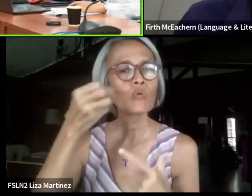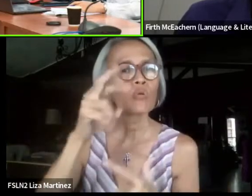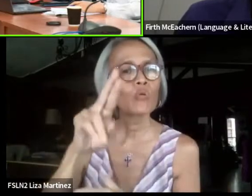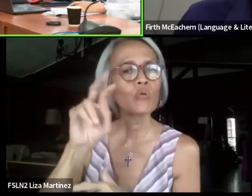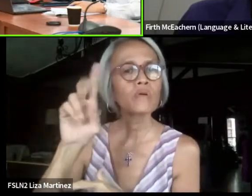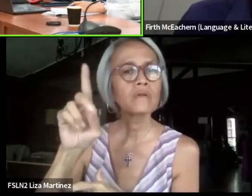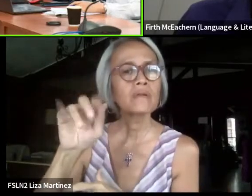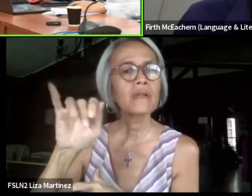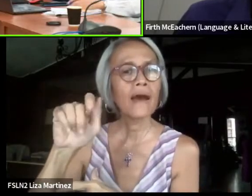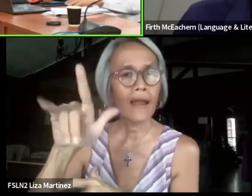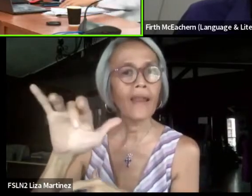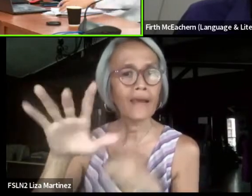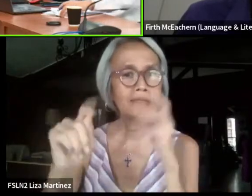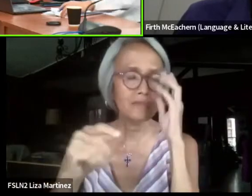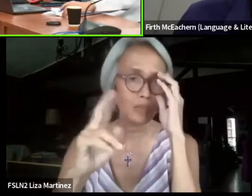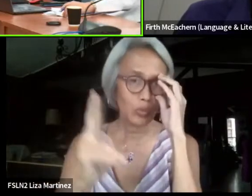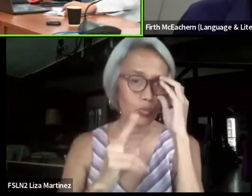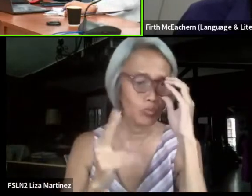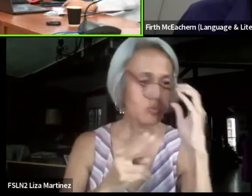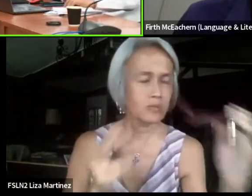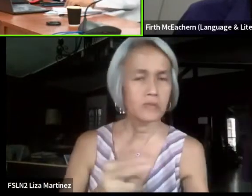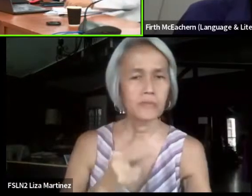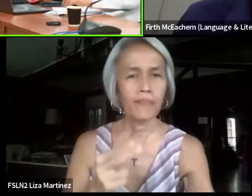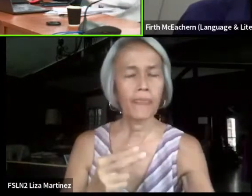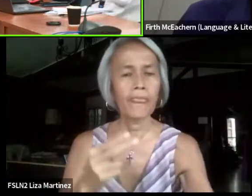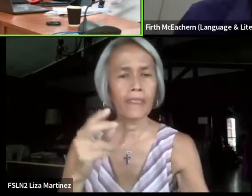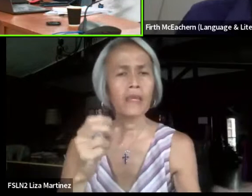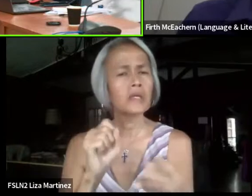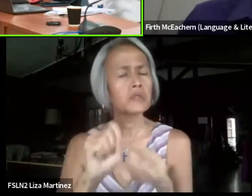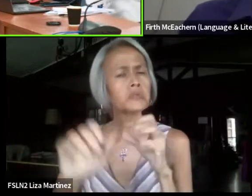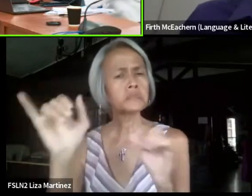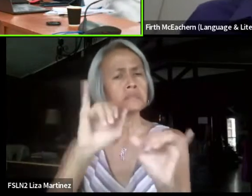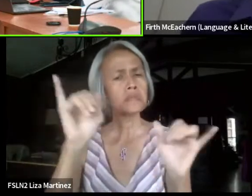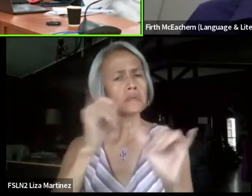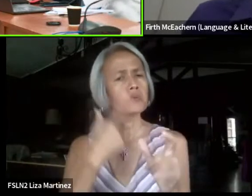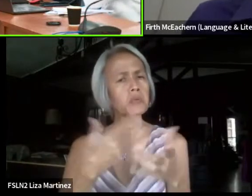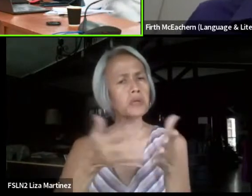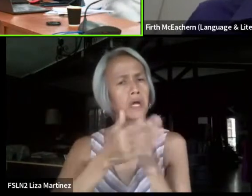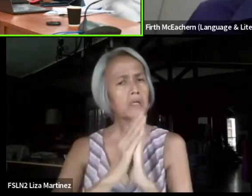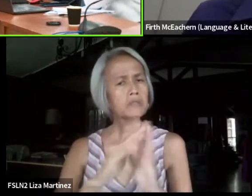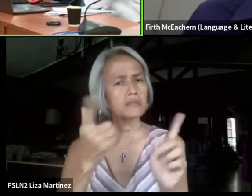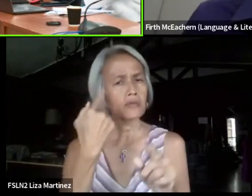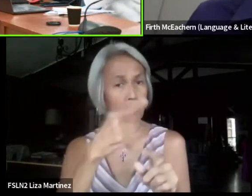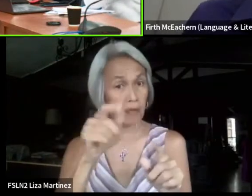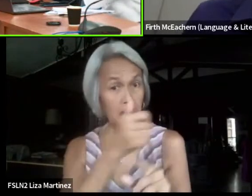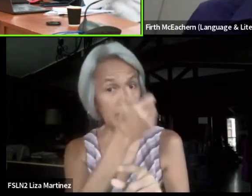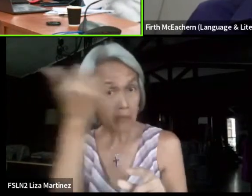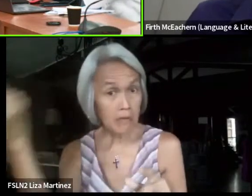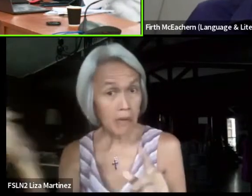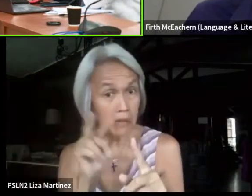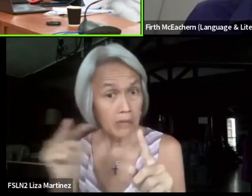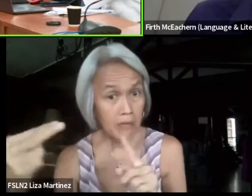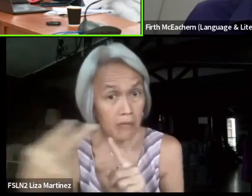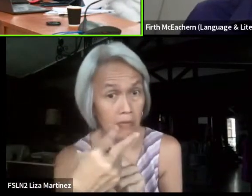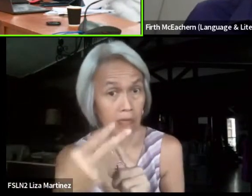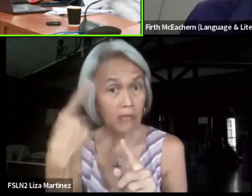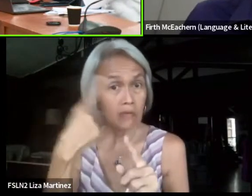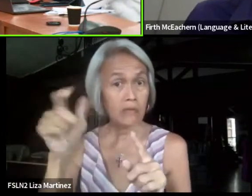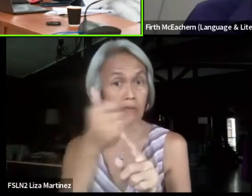are also looking for a study showing that if it's multi-language or multi-dialect, that